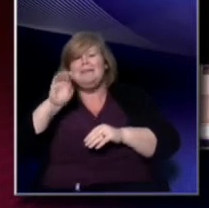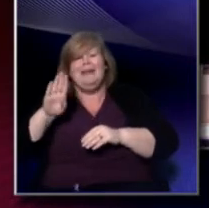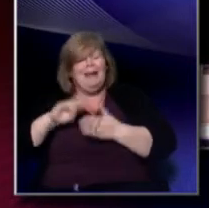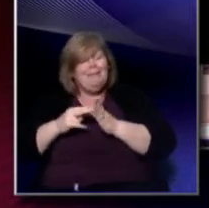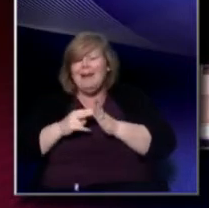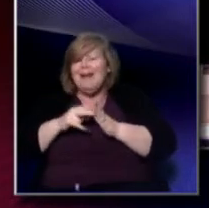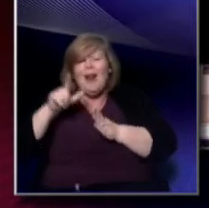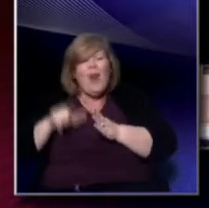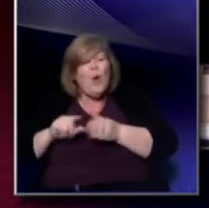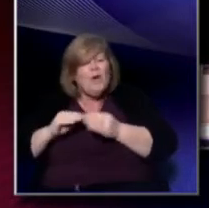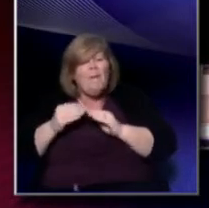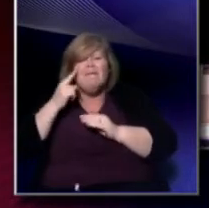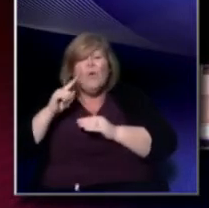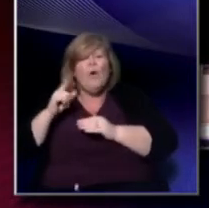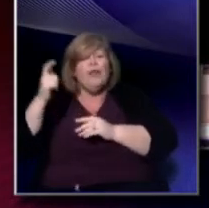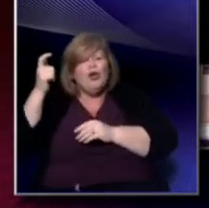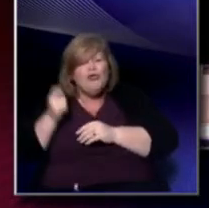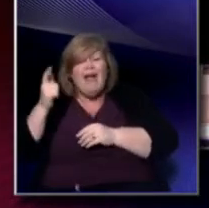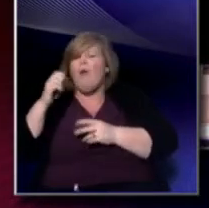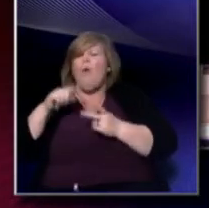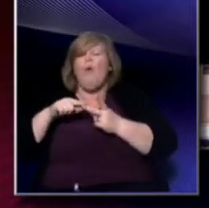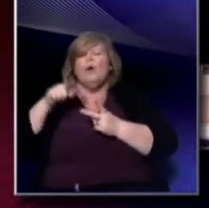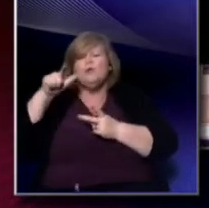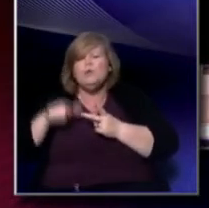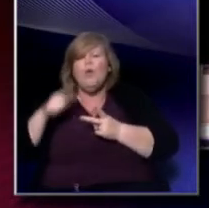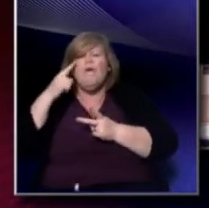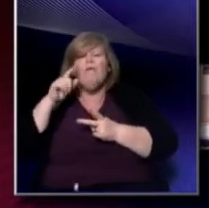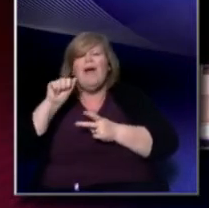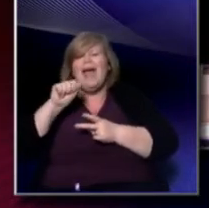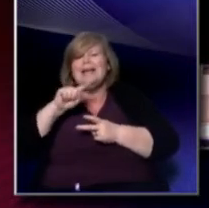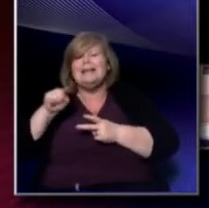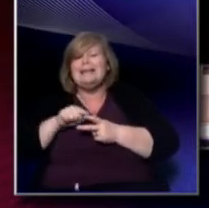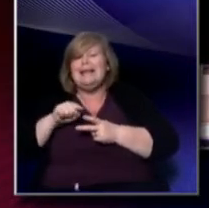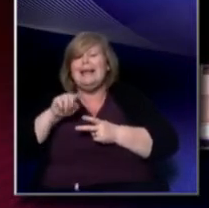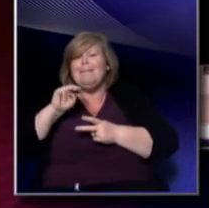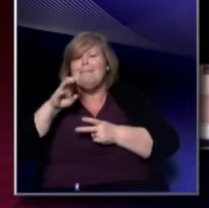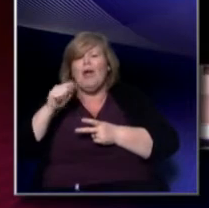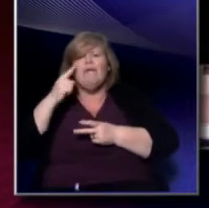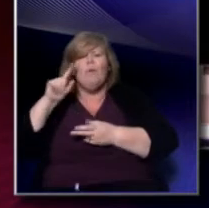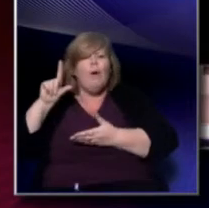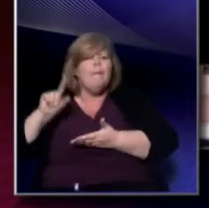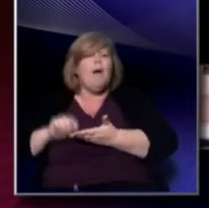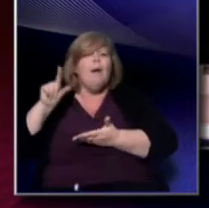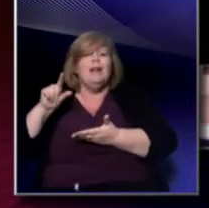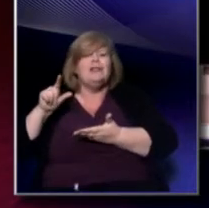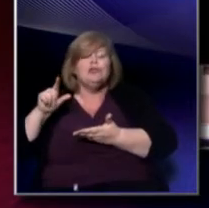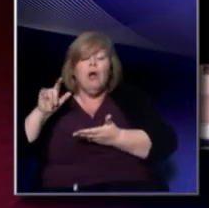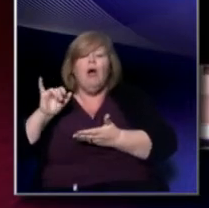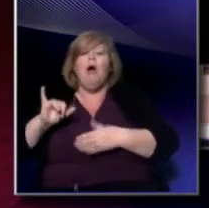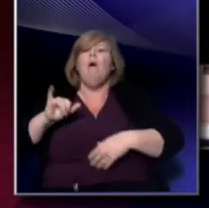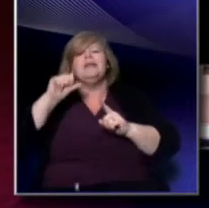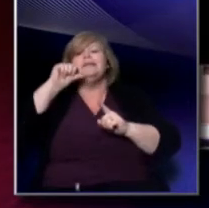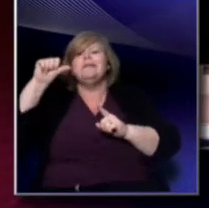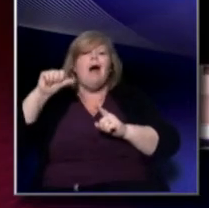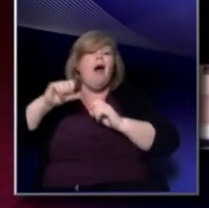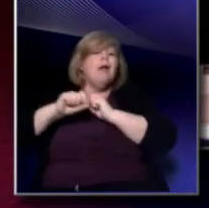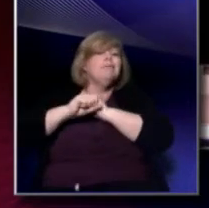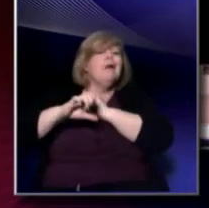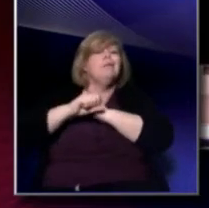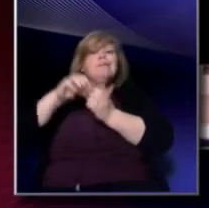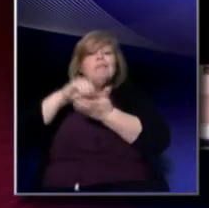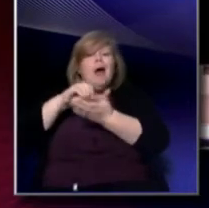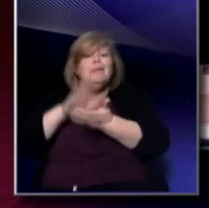or it's too low for the AZ merit scores to be published? Both. It's both. So we know the AZ merit score. Because and the, if